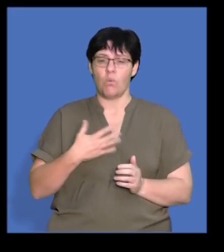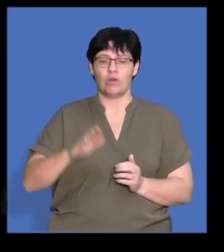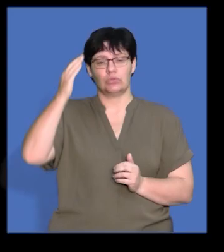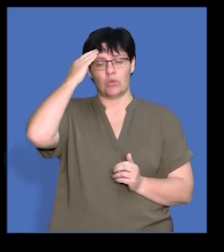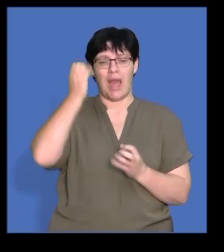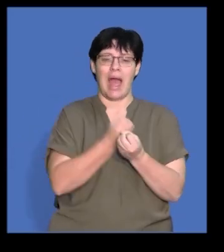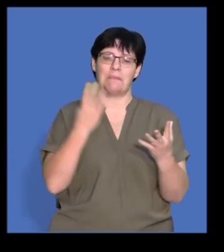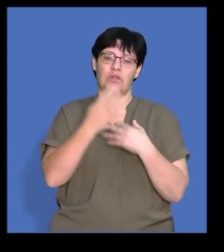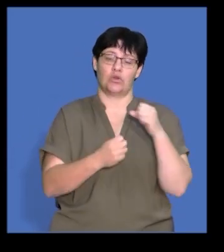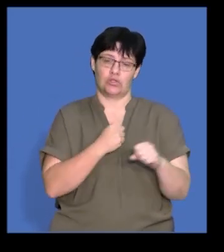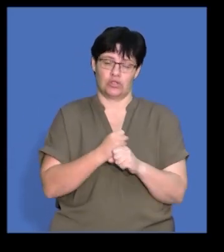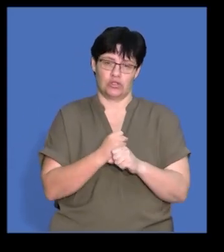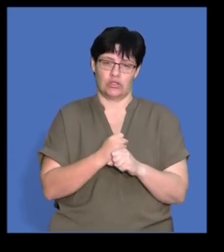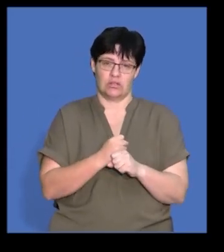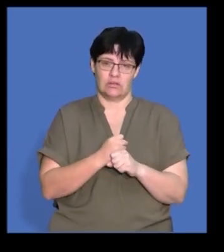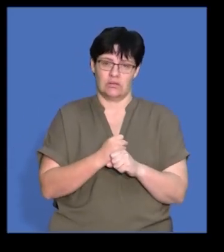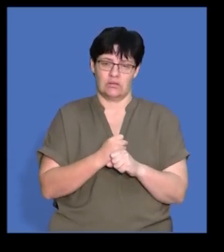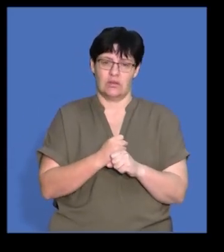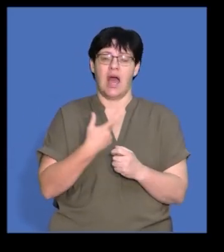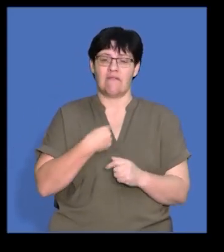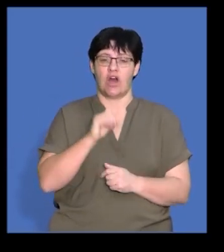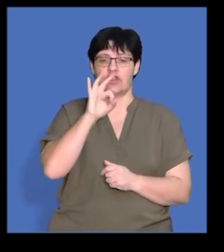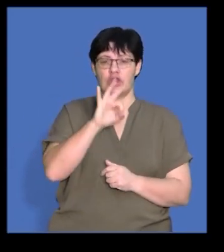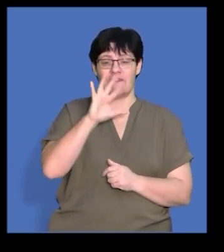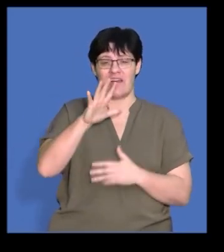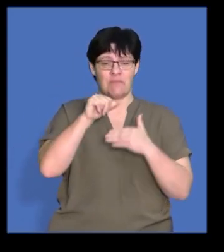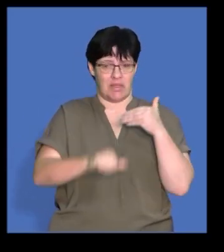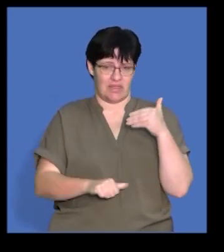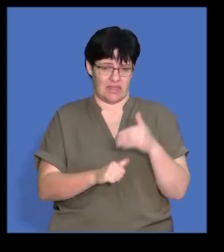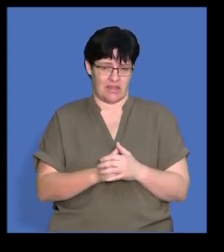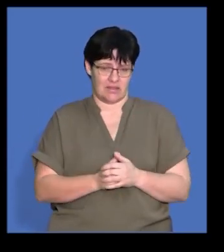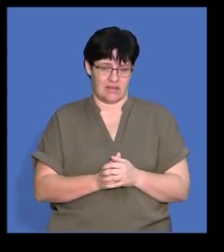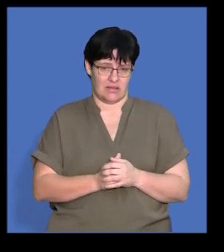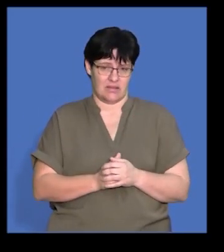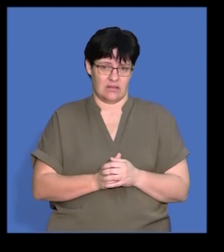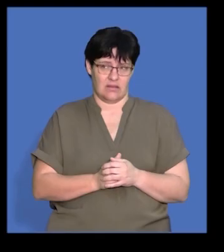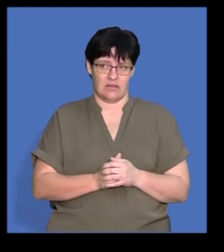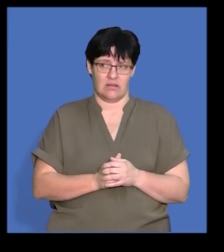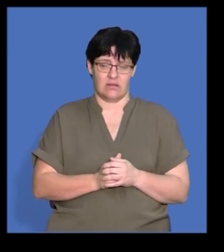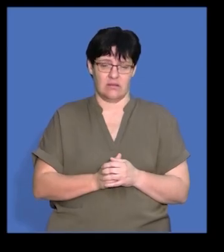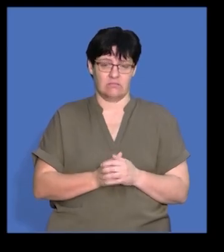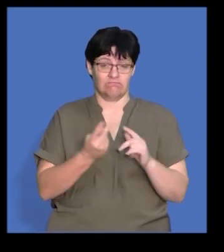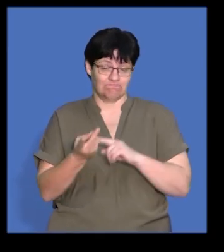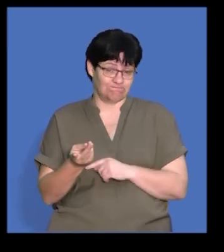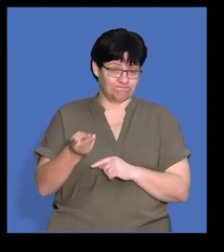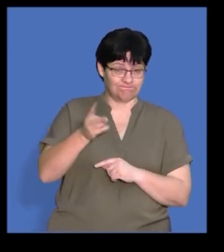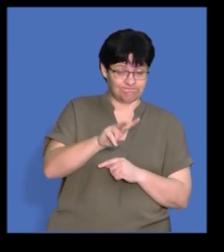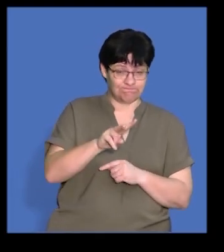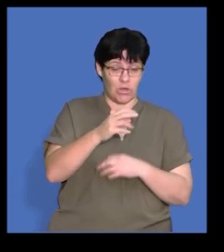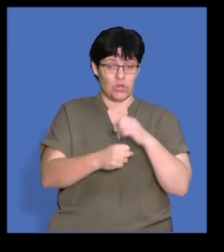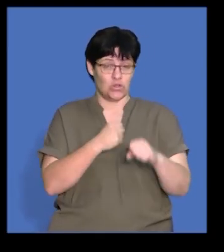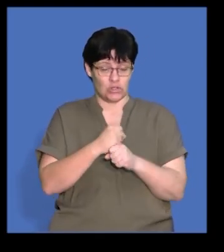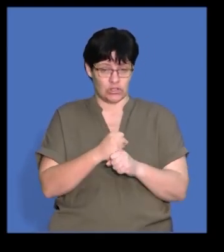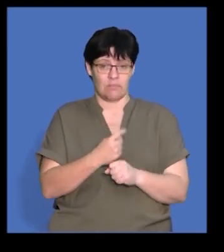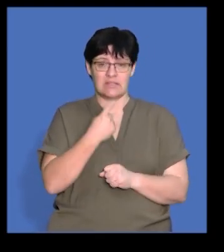number of years. So, and I've got 35 months. So to convert that into years,